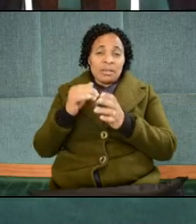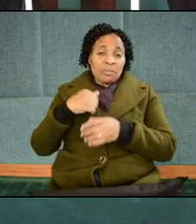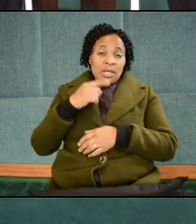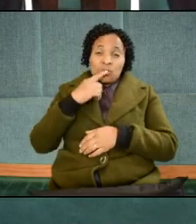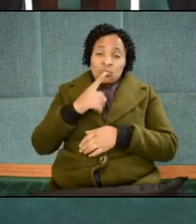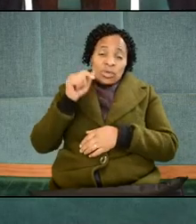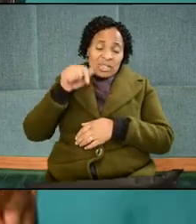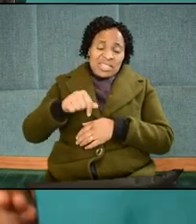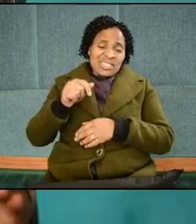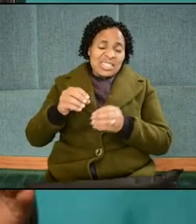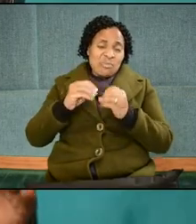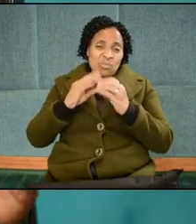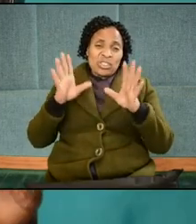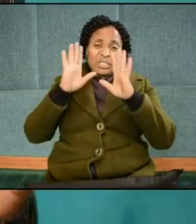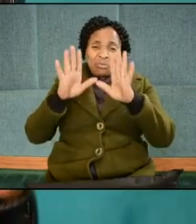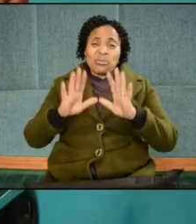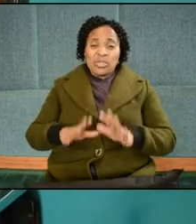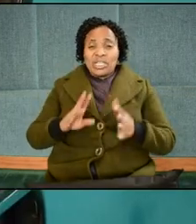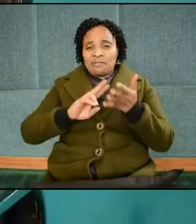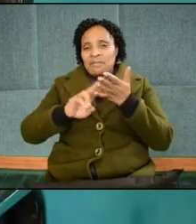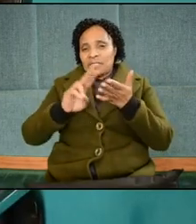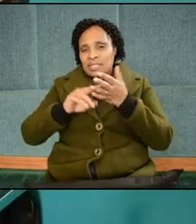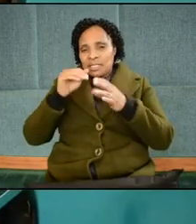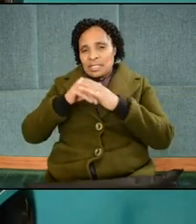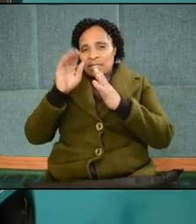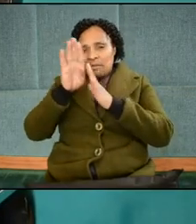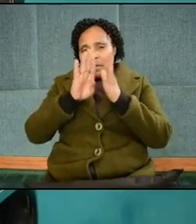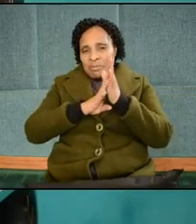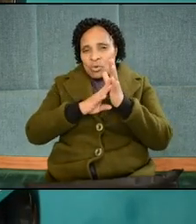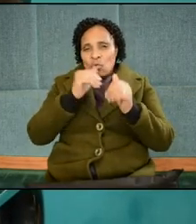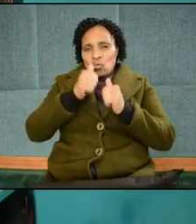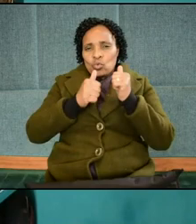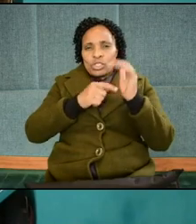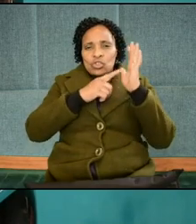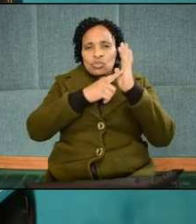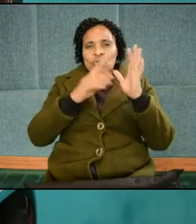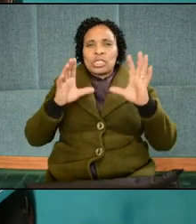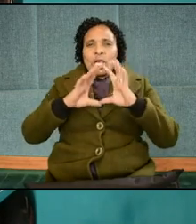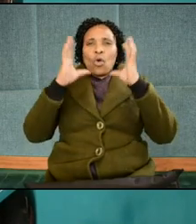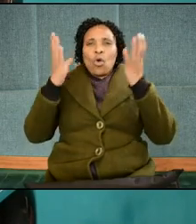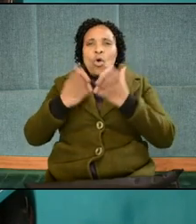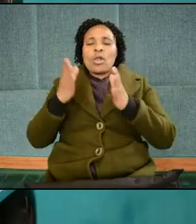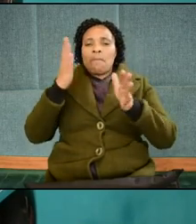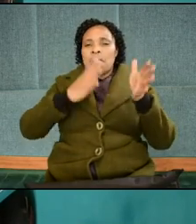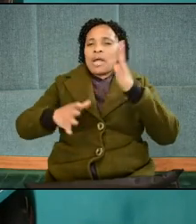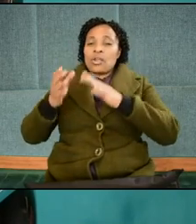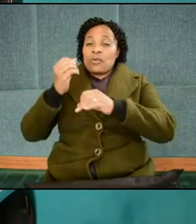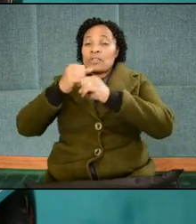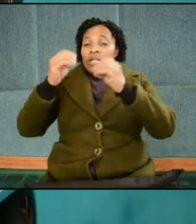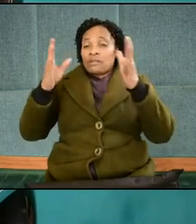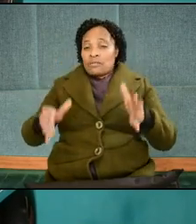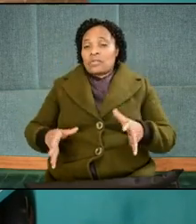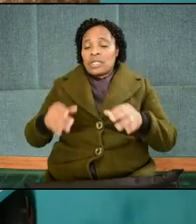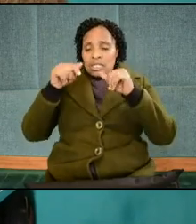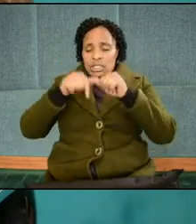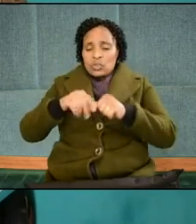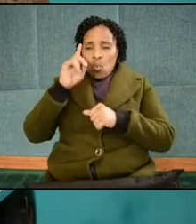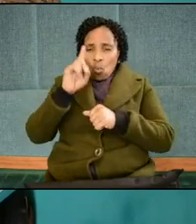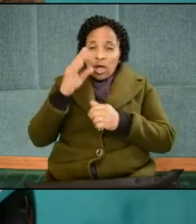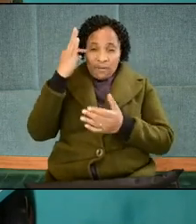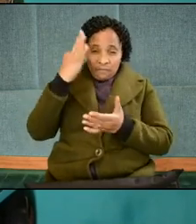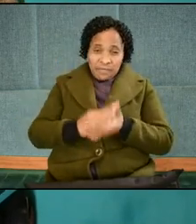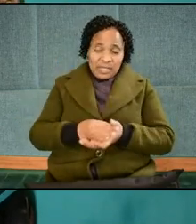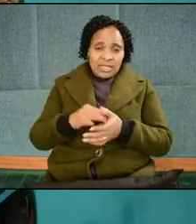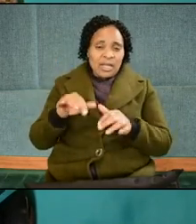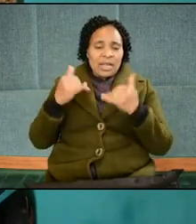one of the most important verses in the Bible, and it portrays the whole plan of salvation mm-hmm. into that one phrase. Mm-hmm.